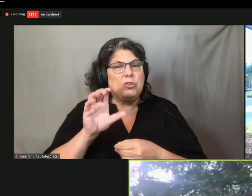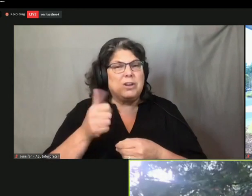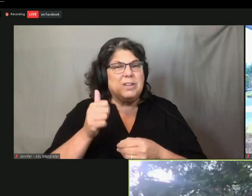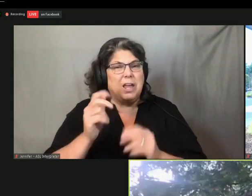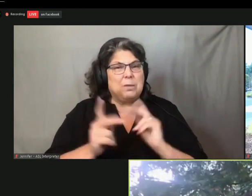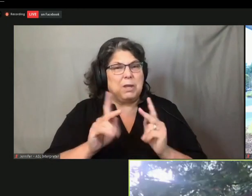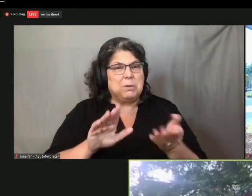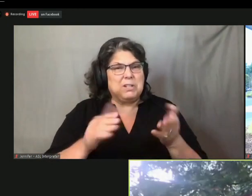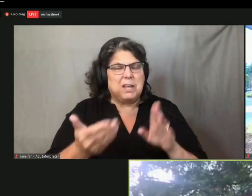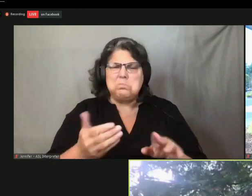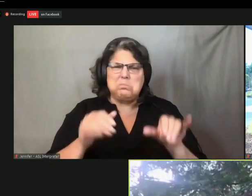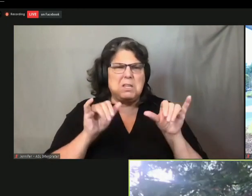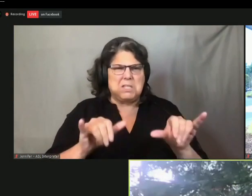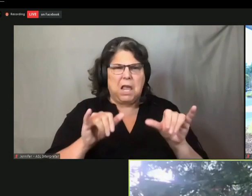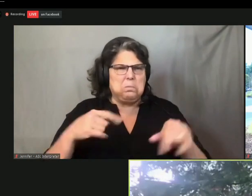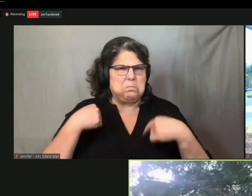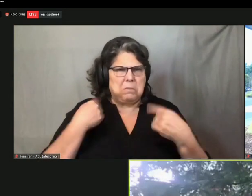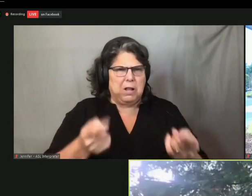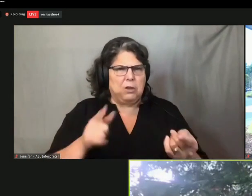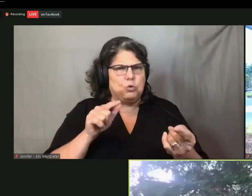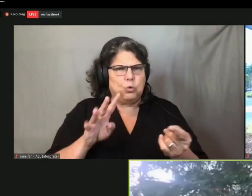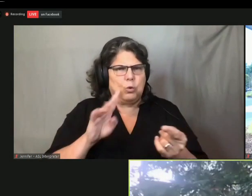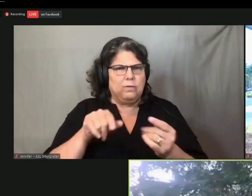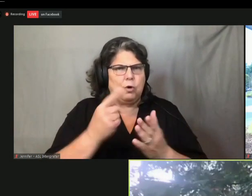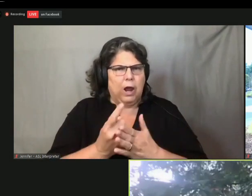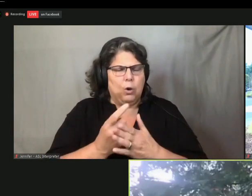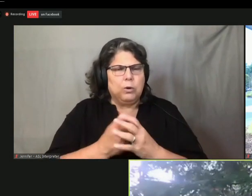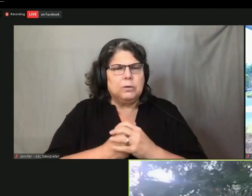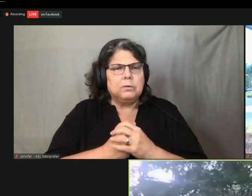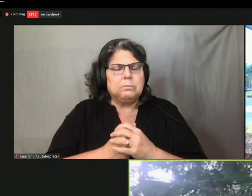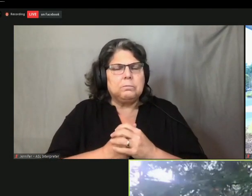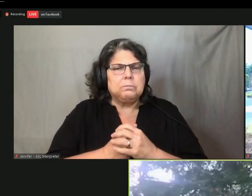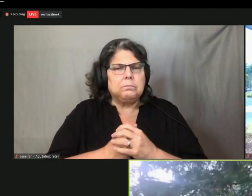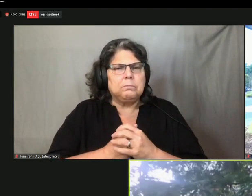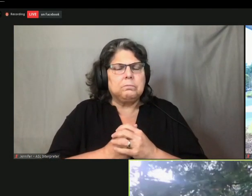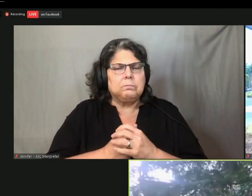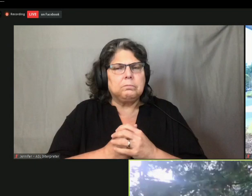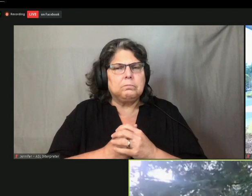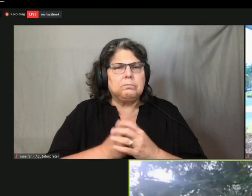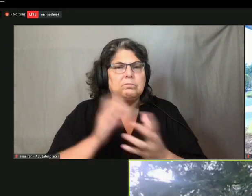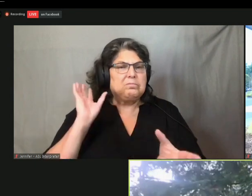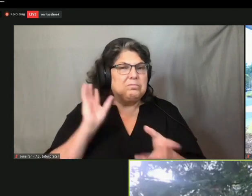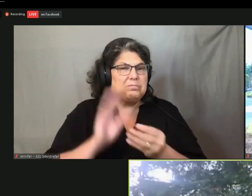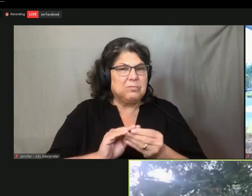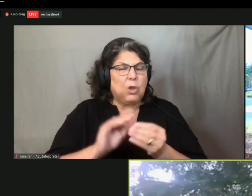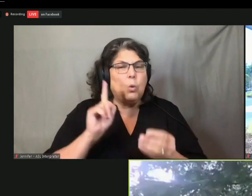no change over the last 24 hours. Now we have completed